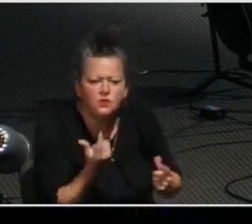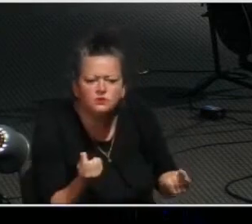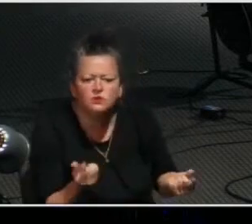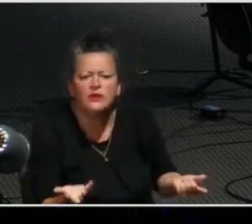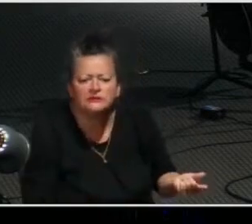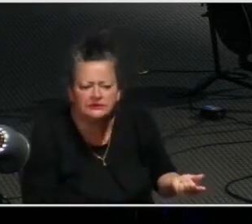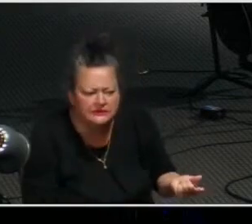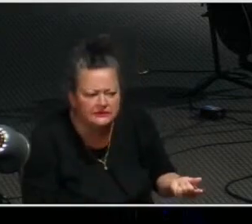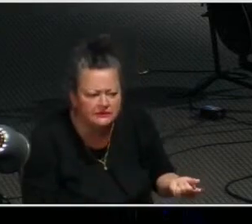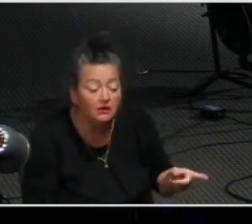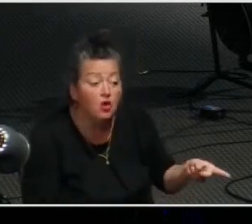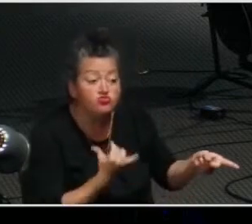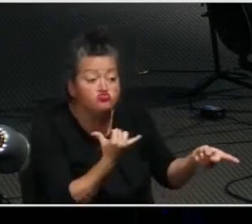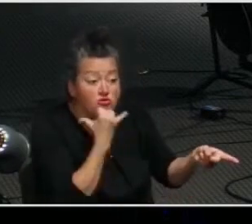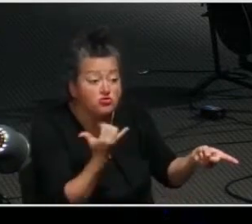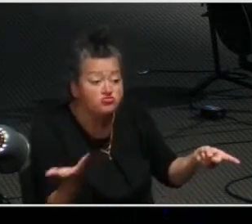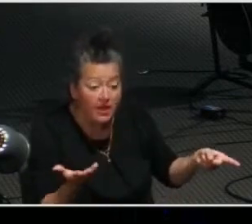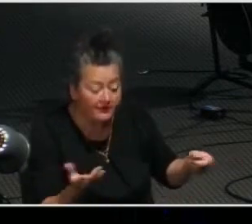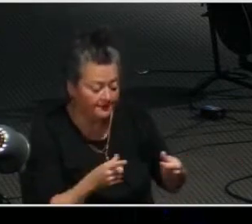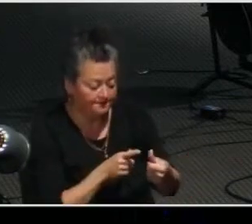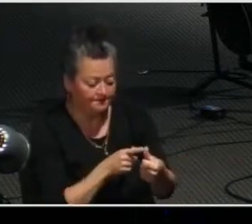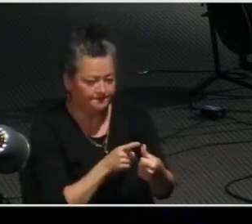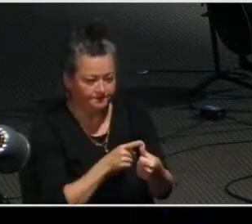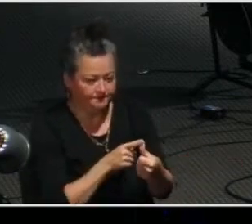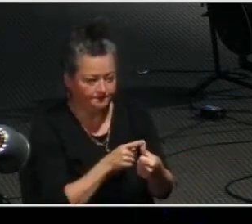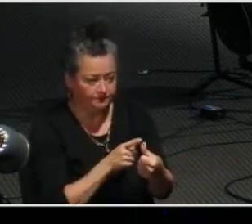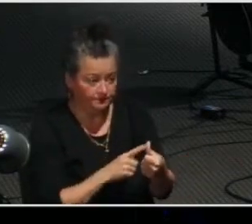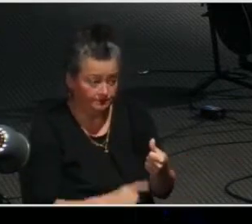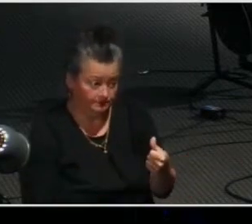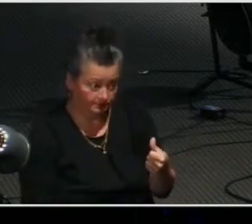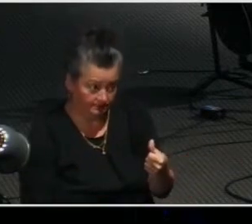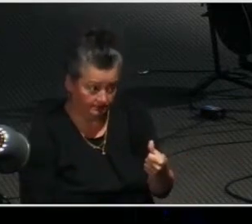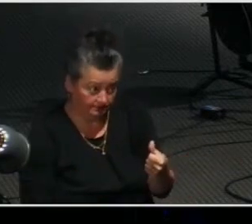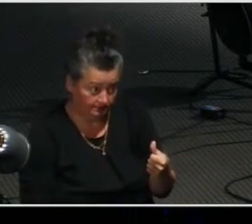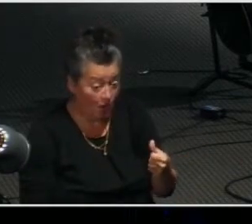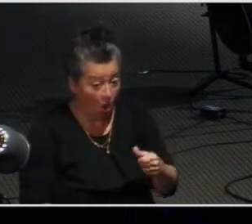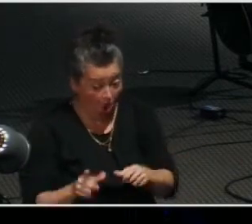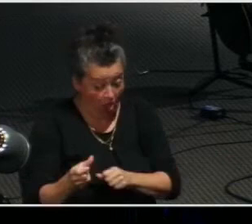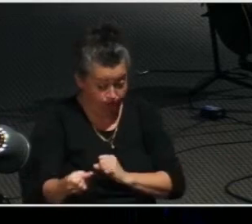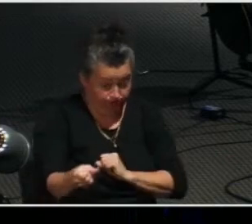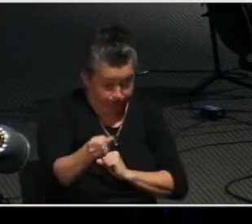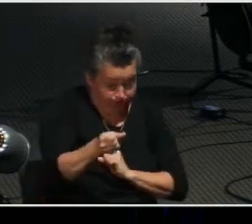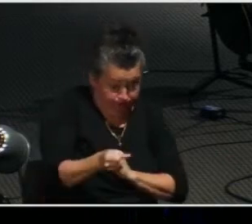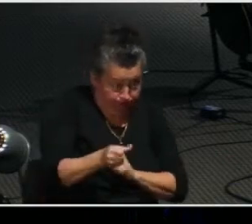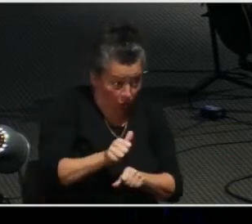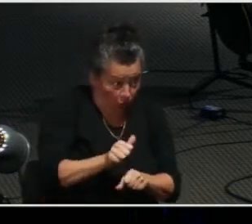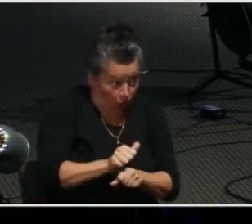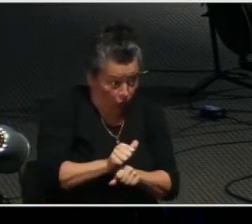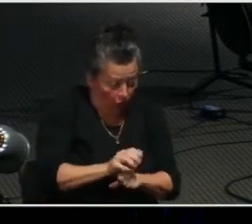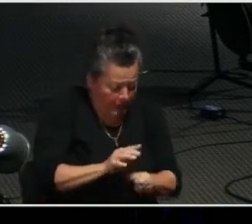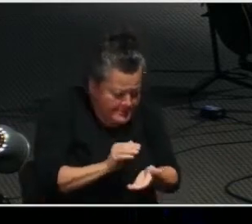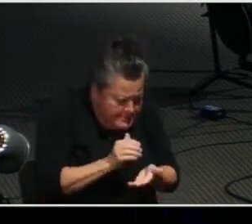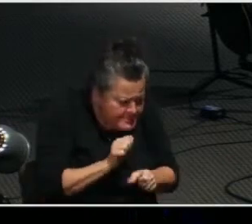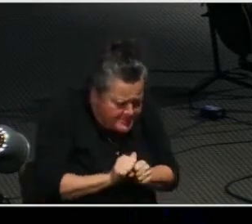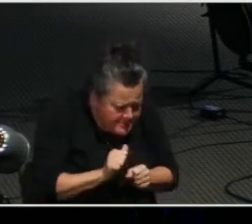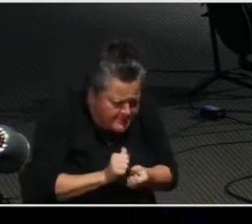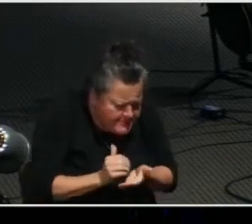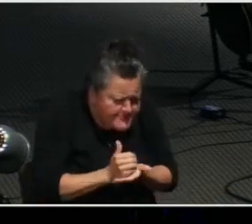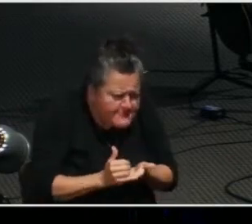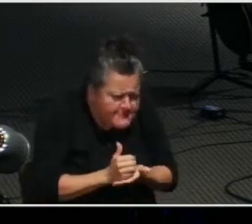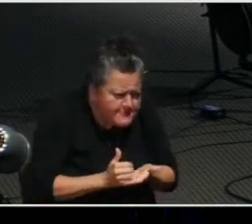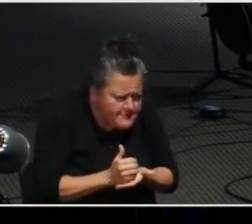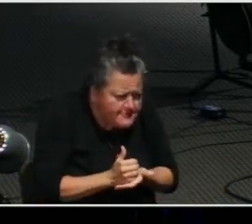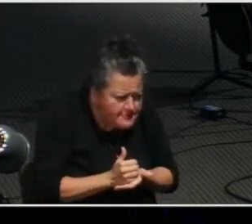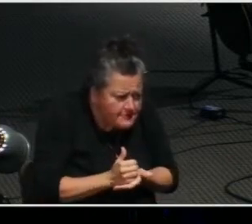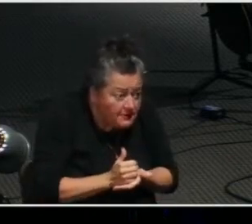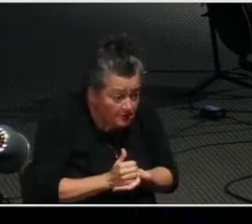first one is they fraudulently kept back wages from their laborers. Verse 4,